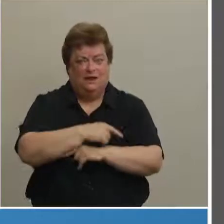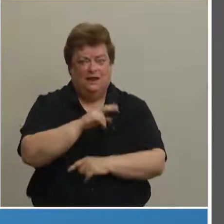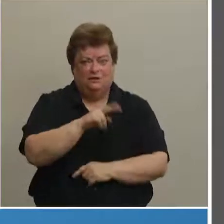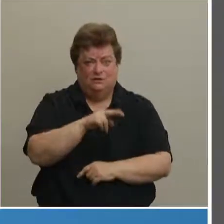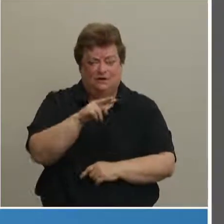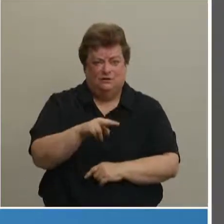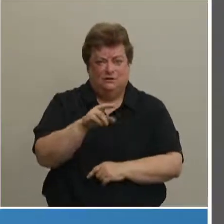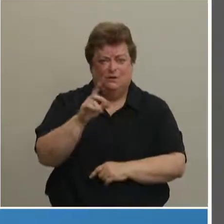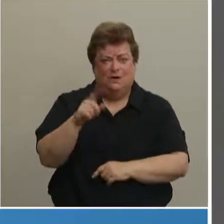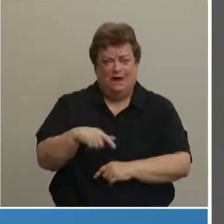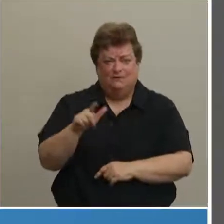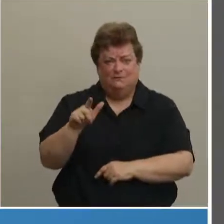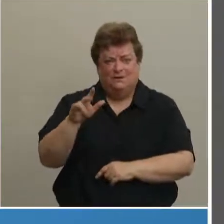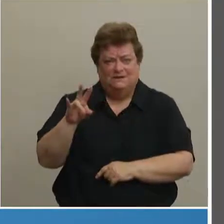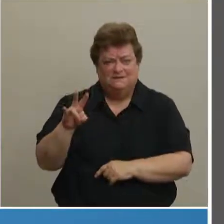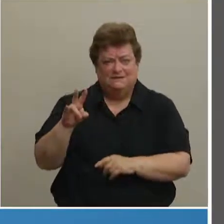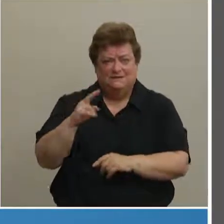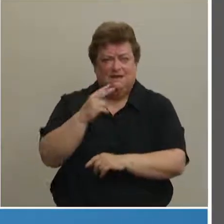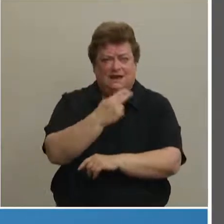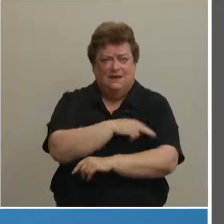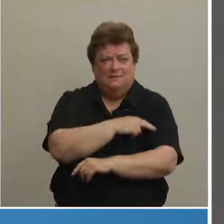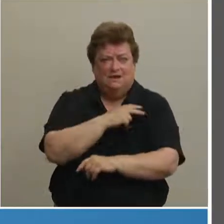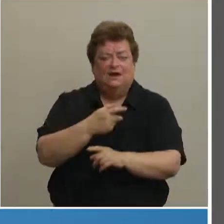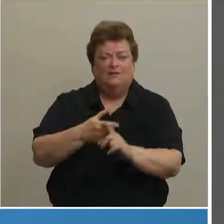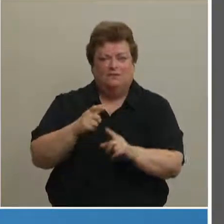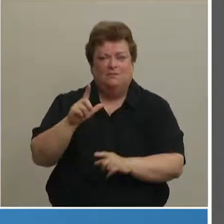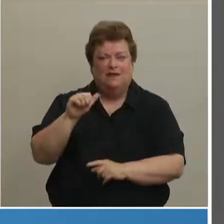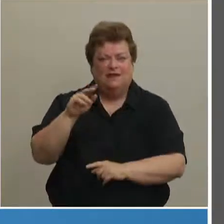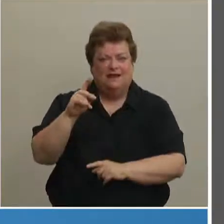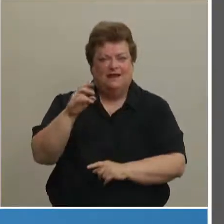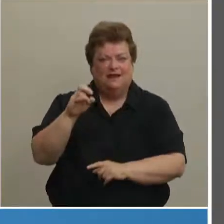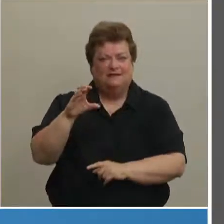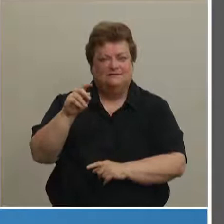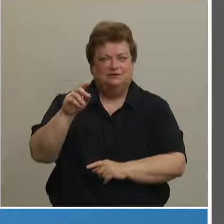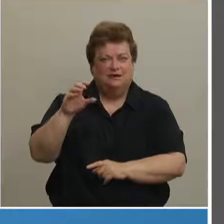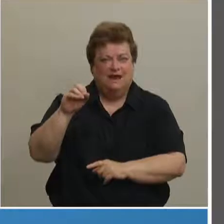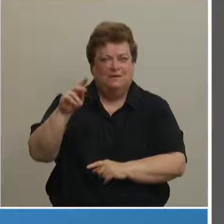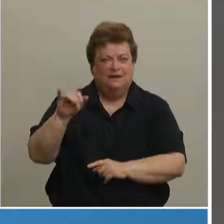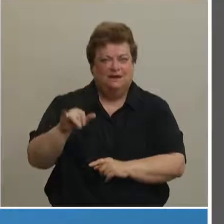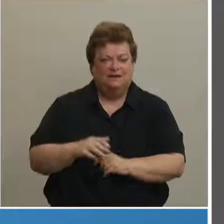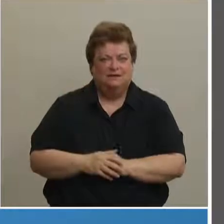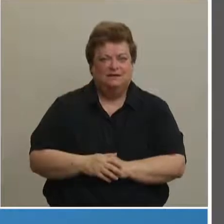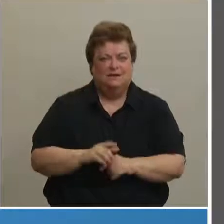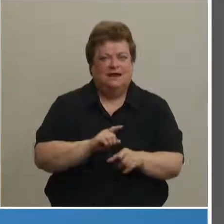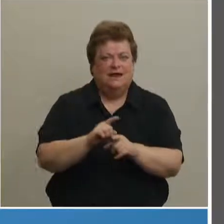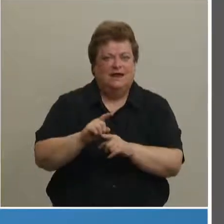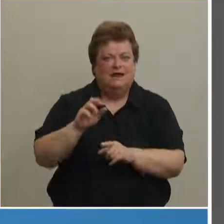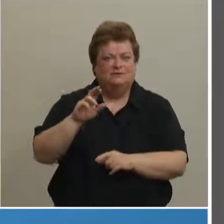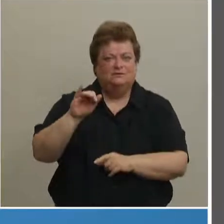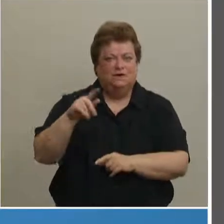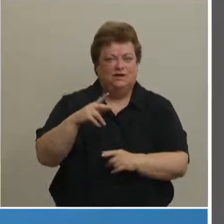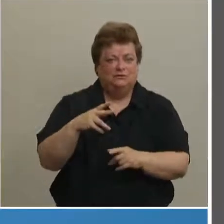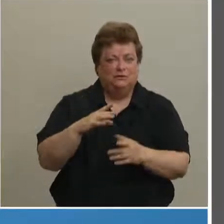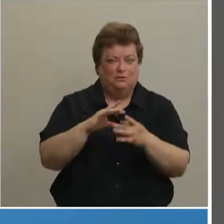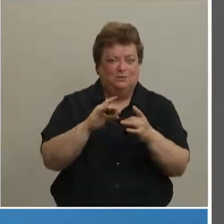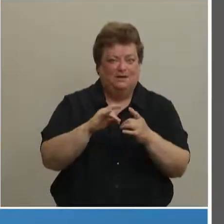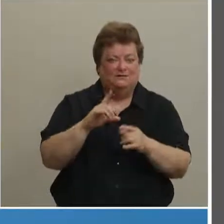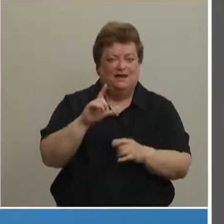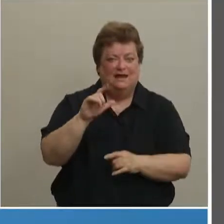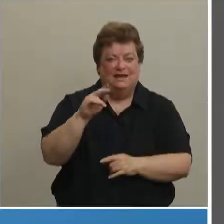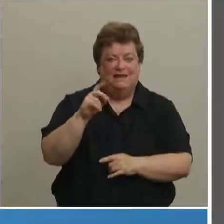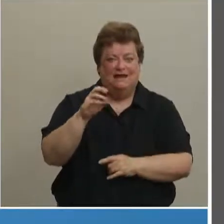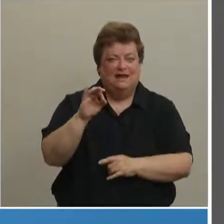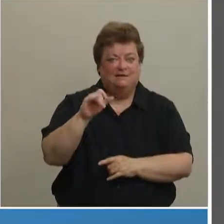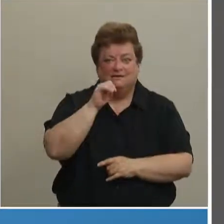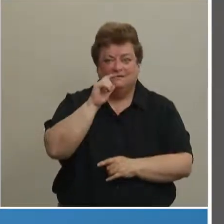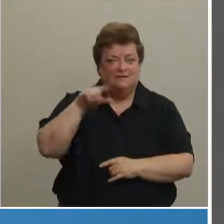22 of the 27 hospitalized patients are from Lancaster County. As Raju mentioned, Lancaster County is not